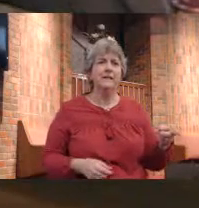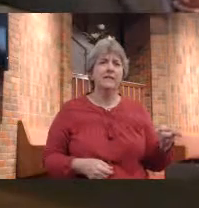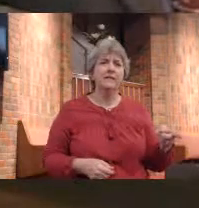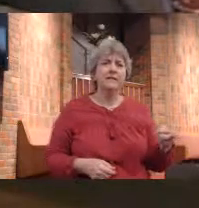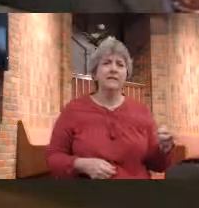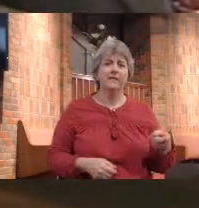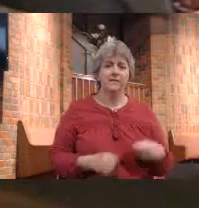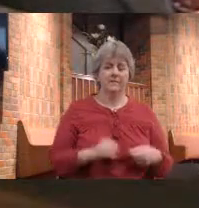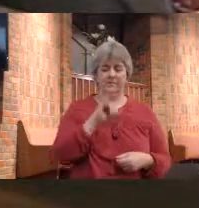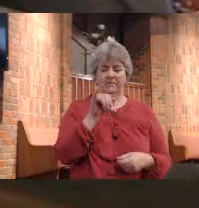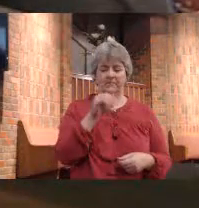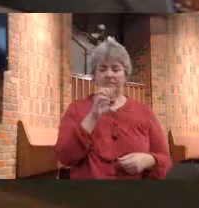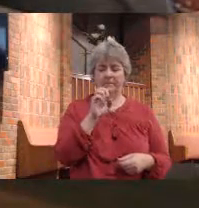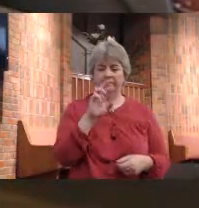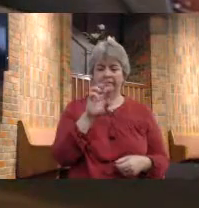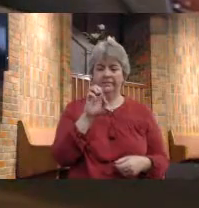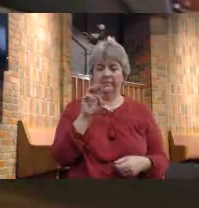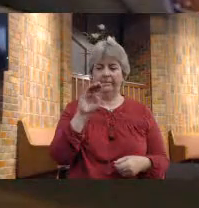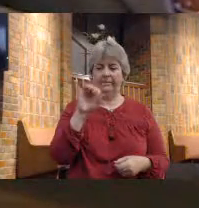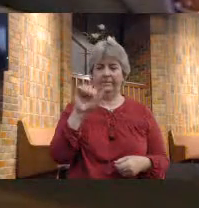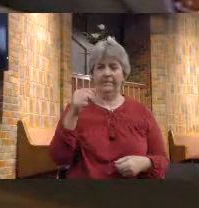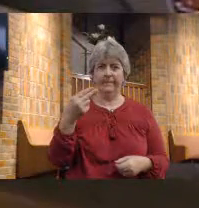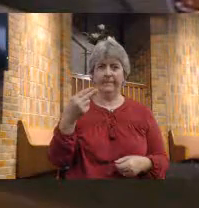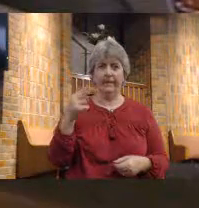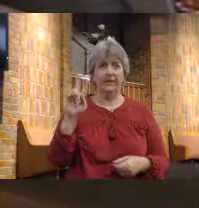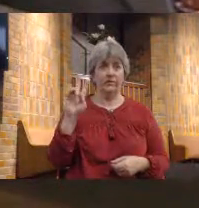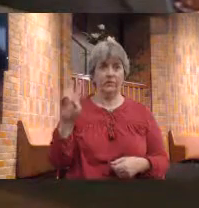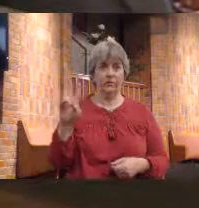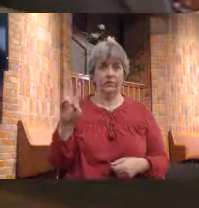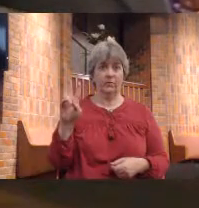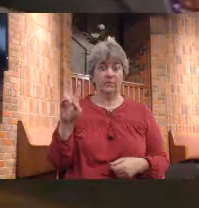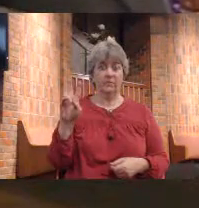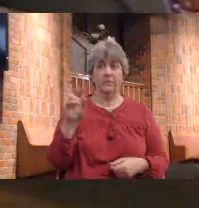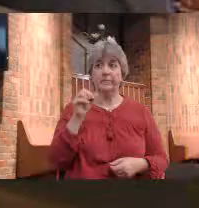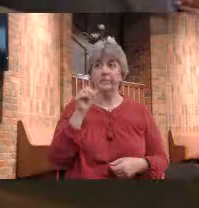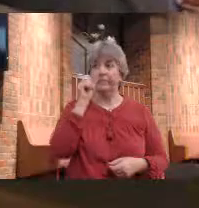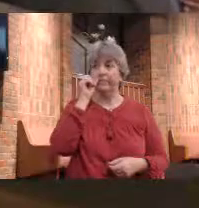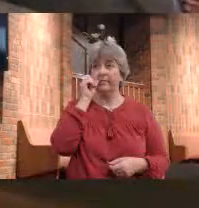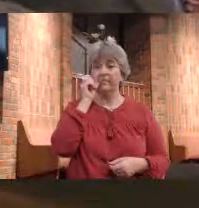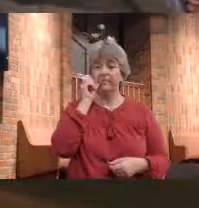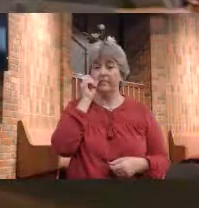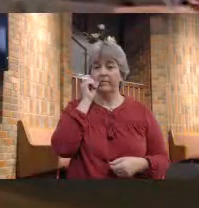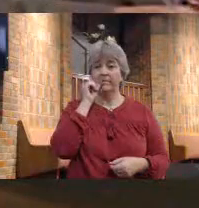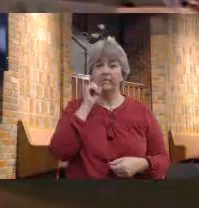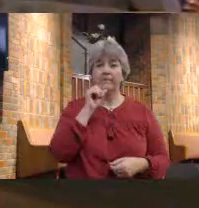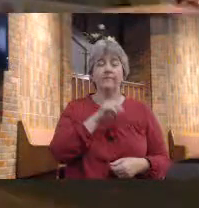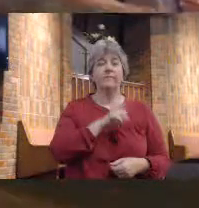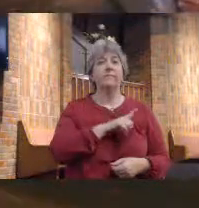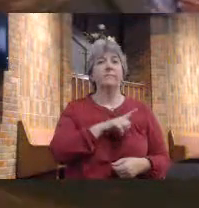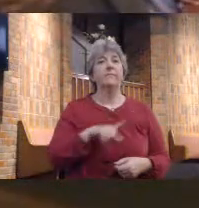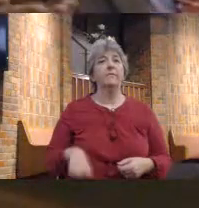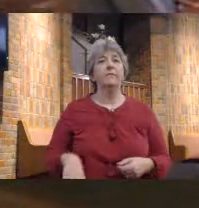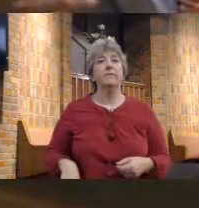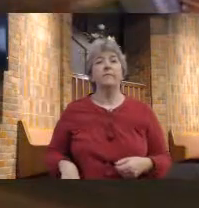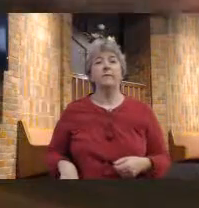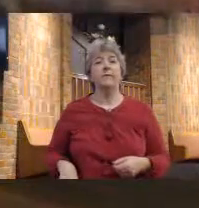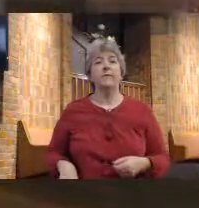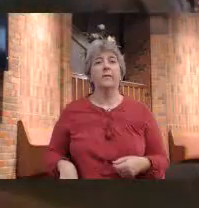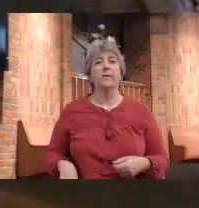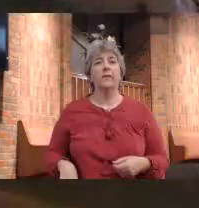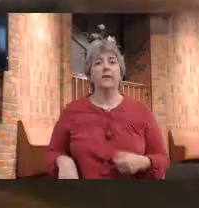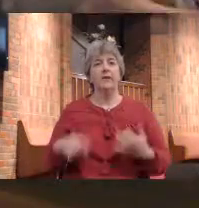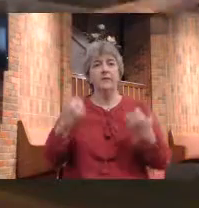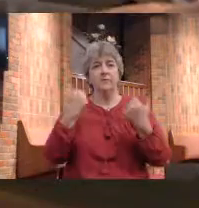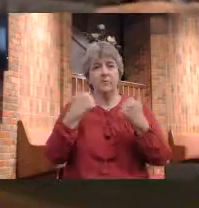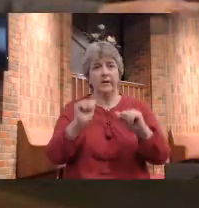In the book of Jeremiah, chapter 2, when the Lord was trying to bring Judah into line